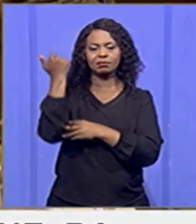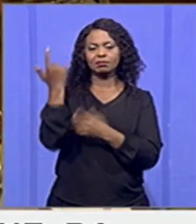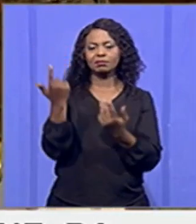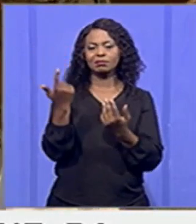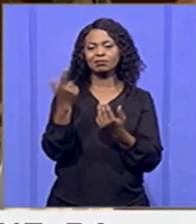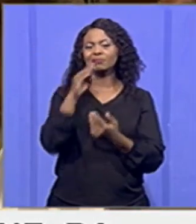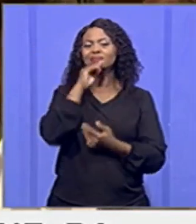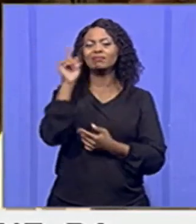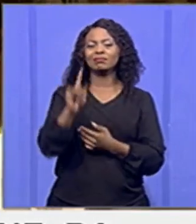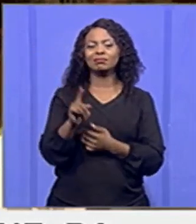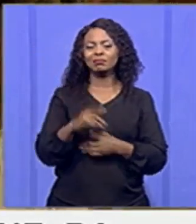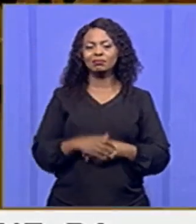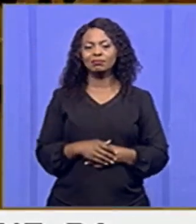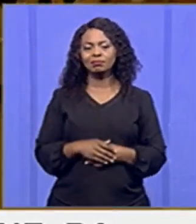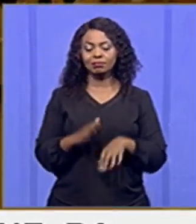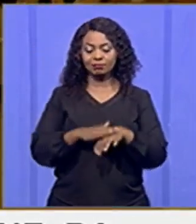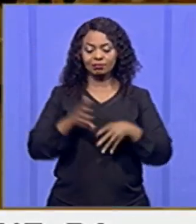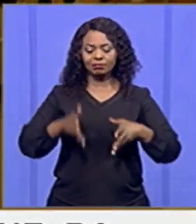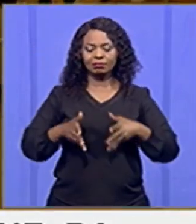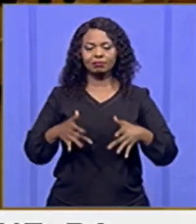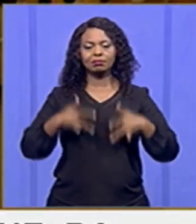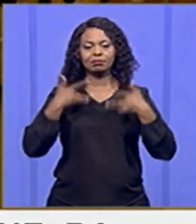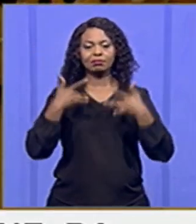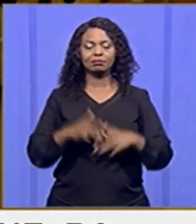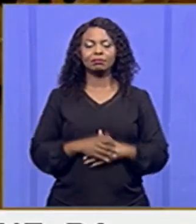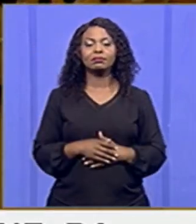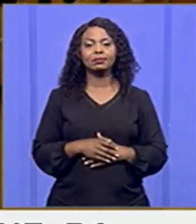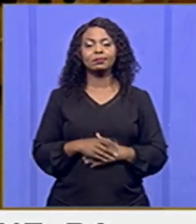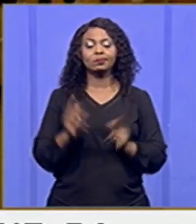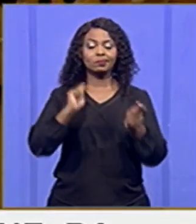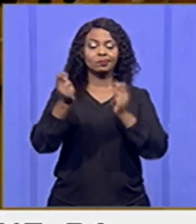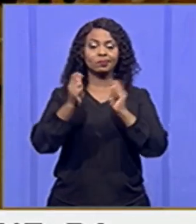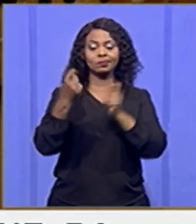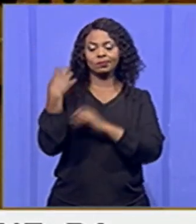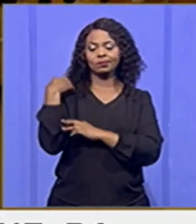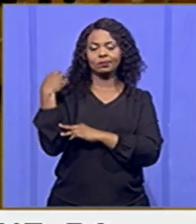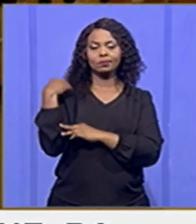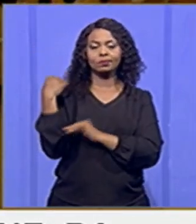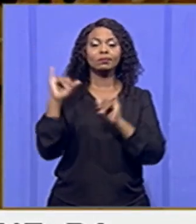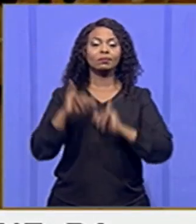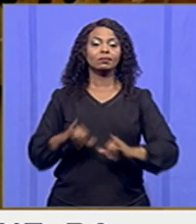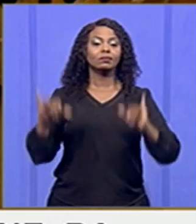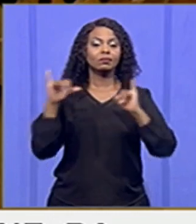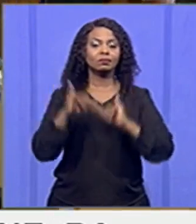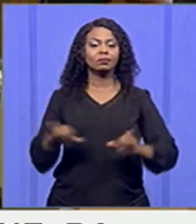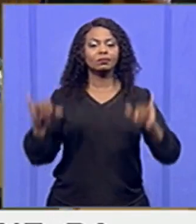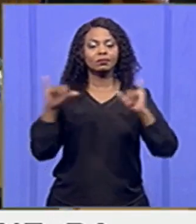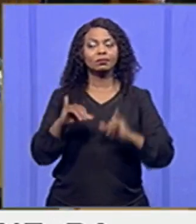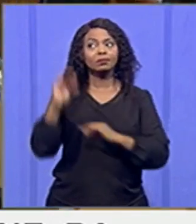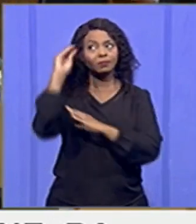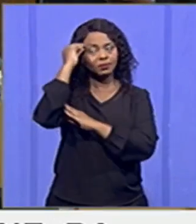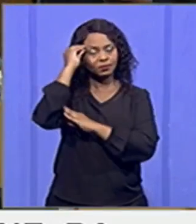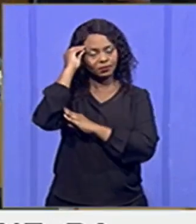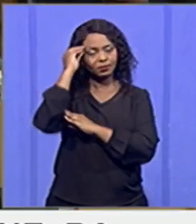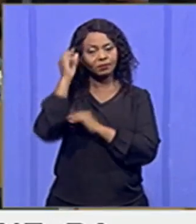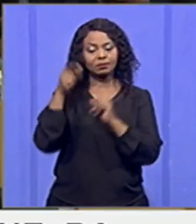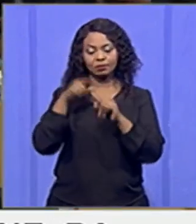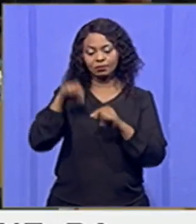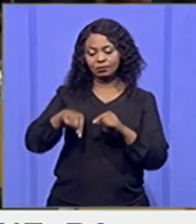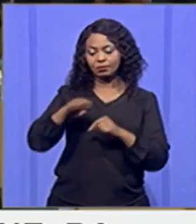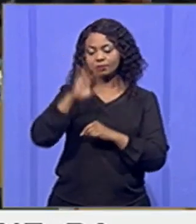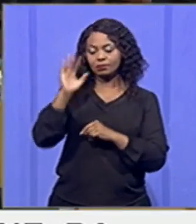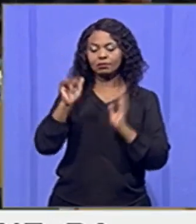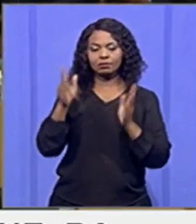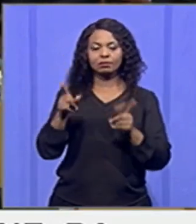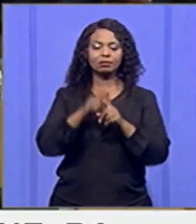like to live in these times. Khabagare go fetolwa ga kabinete go letilweng go ngokile kgatlhego e seng fela mono gae mme